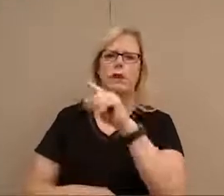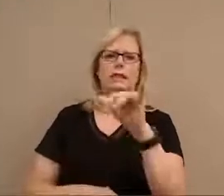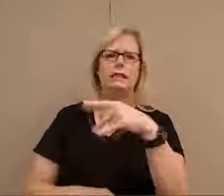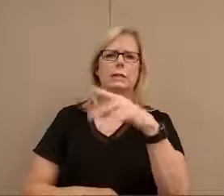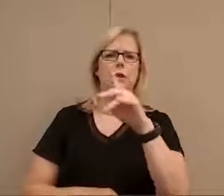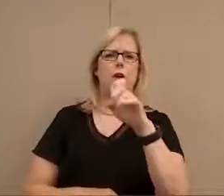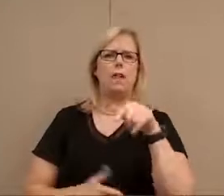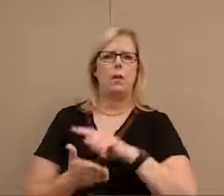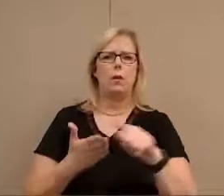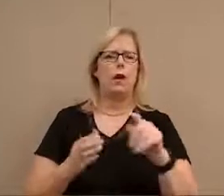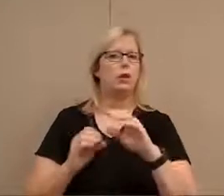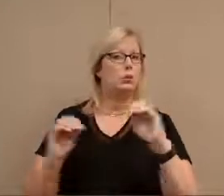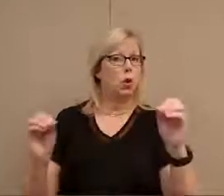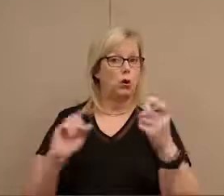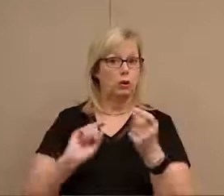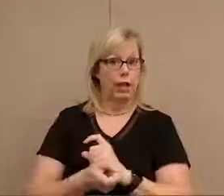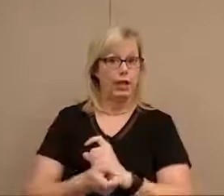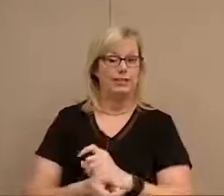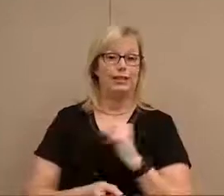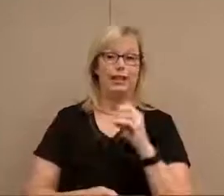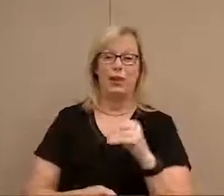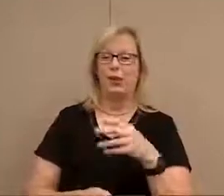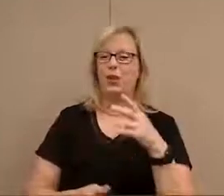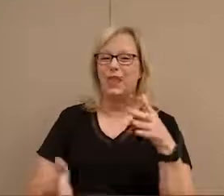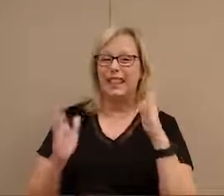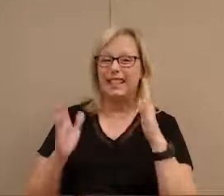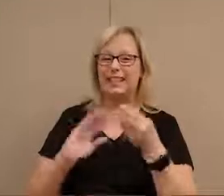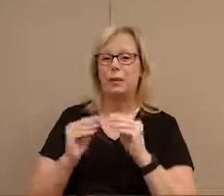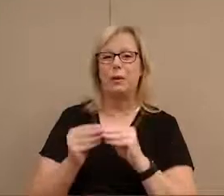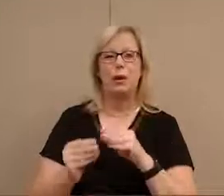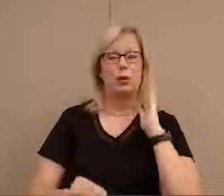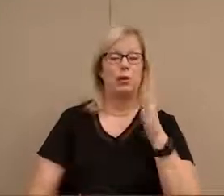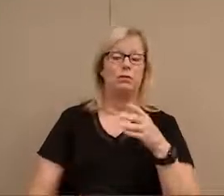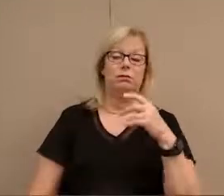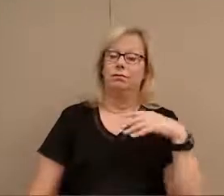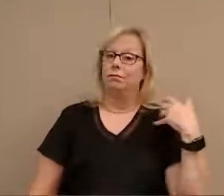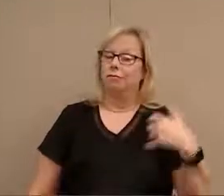codes this week with no change. So when you listen to these numbers, you're going to